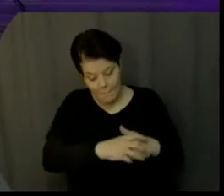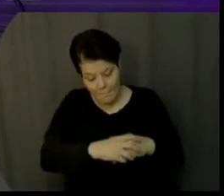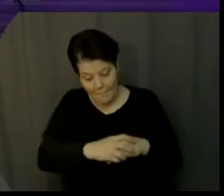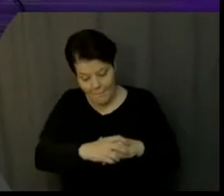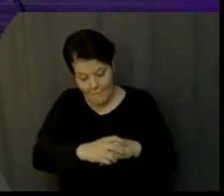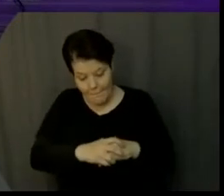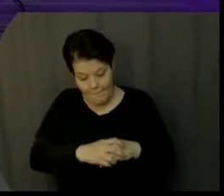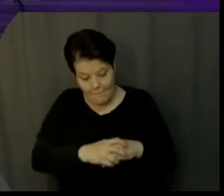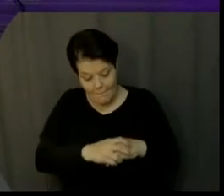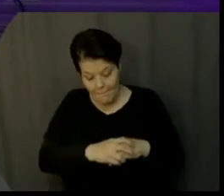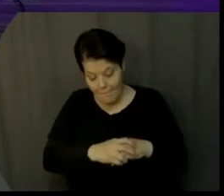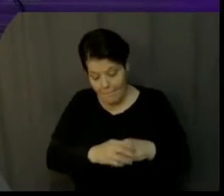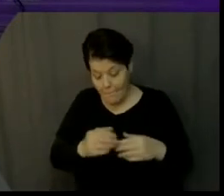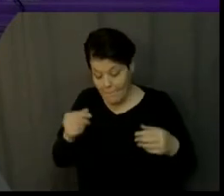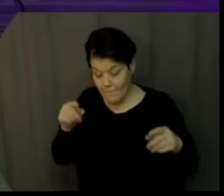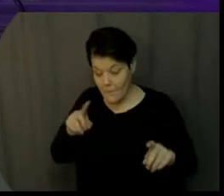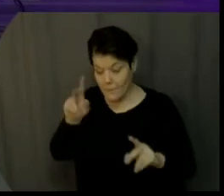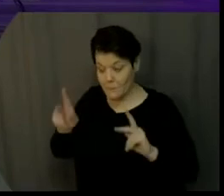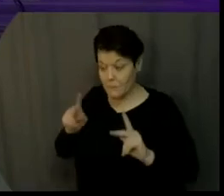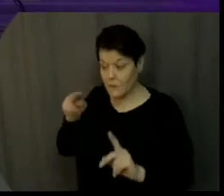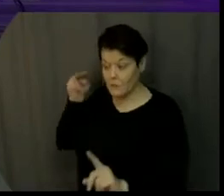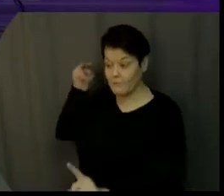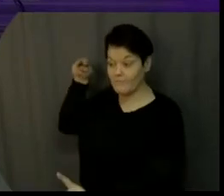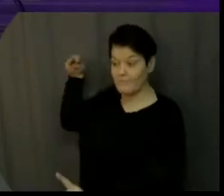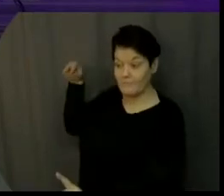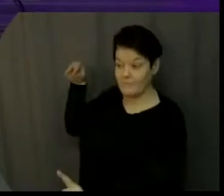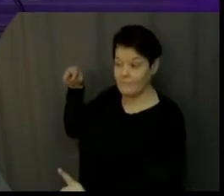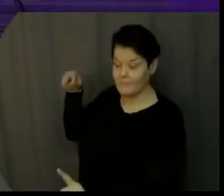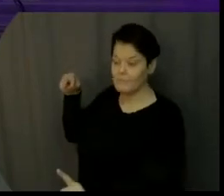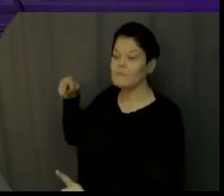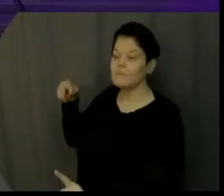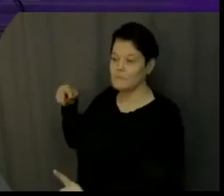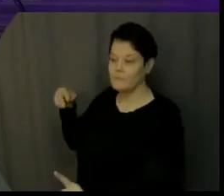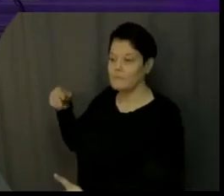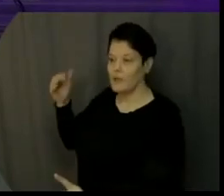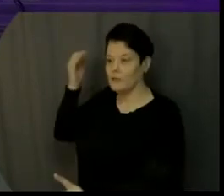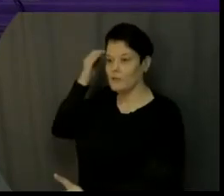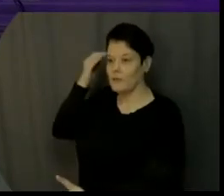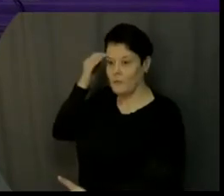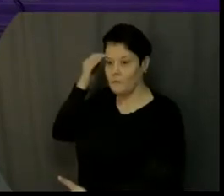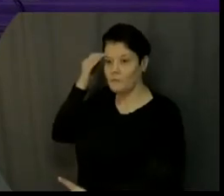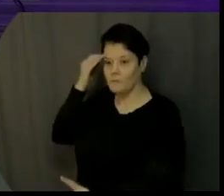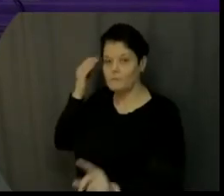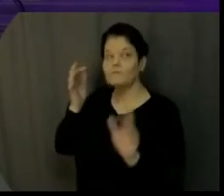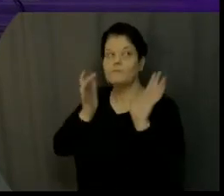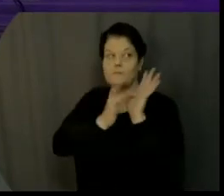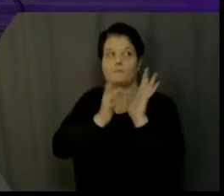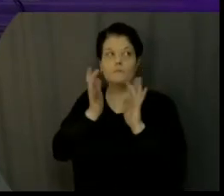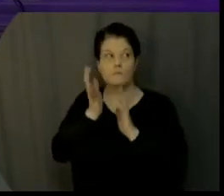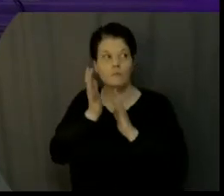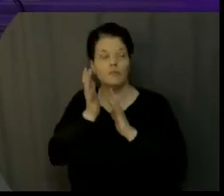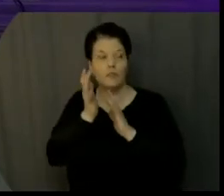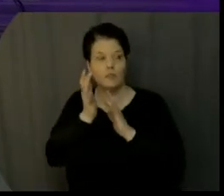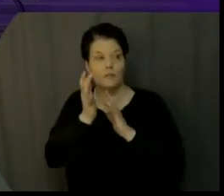us, they'll say, there's something different. Jesus must be real.